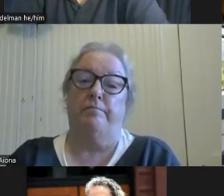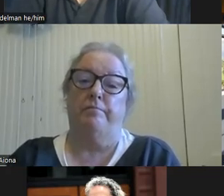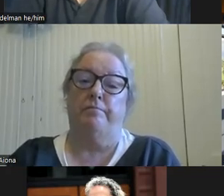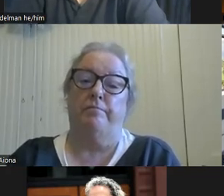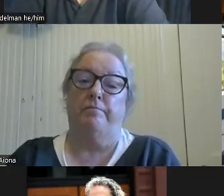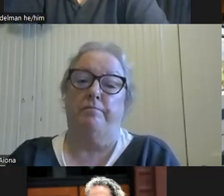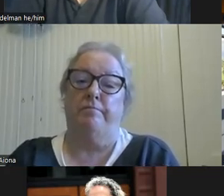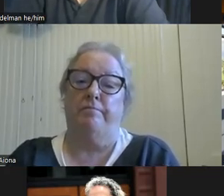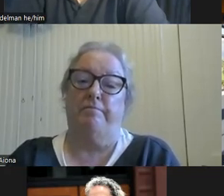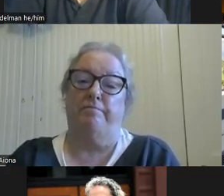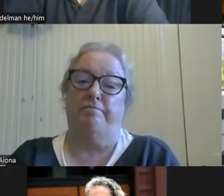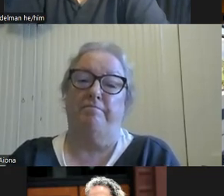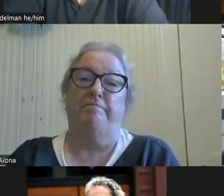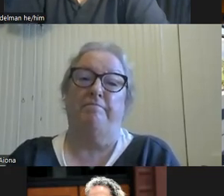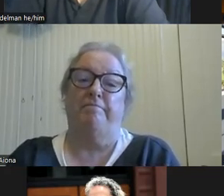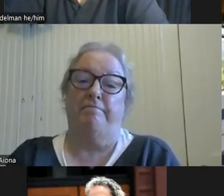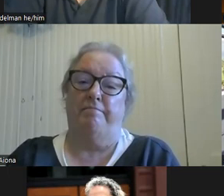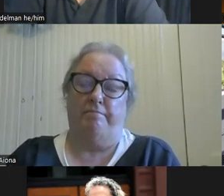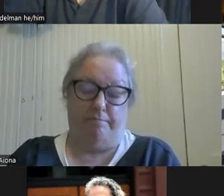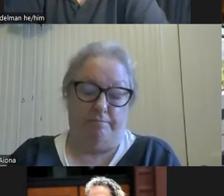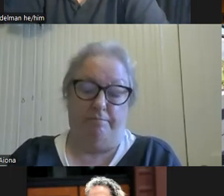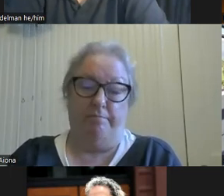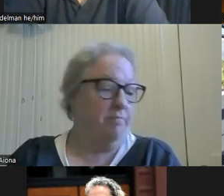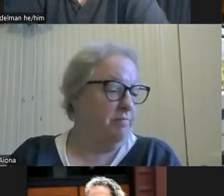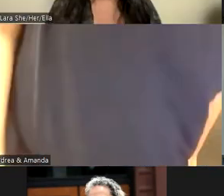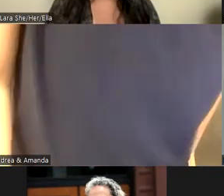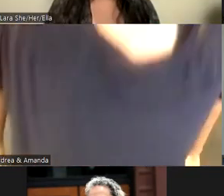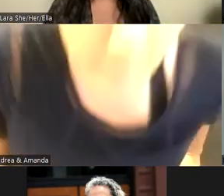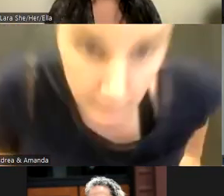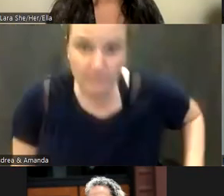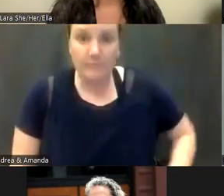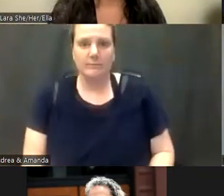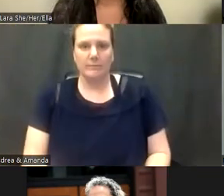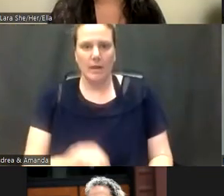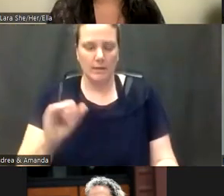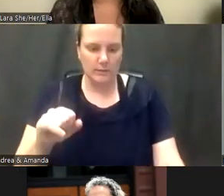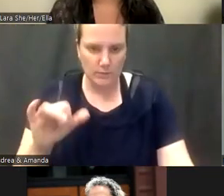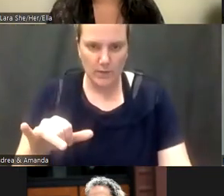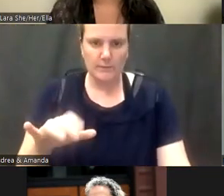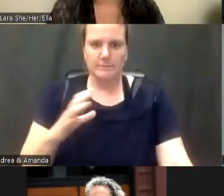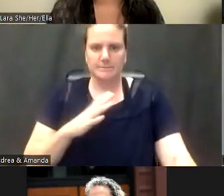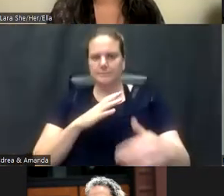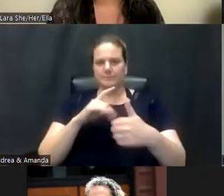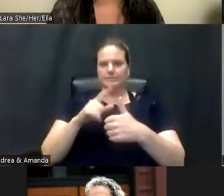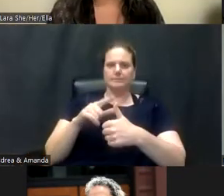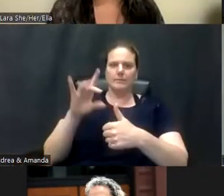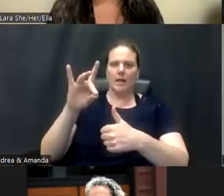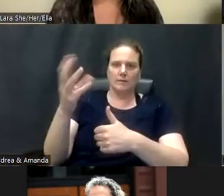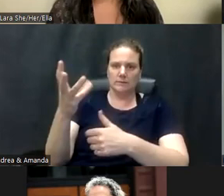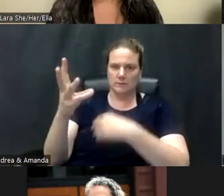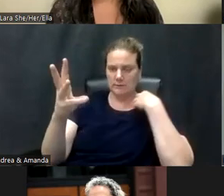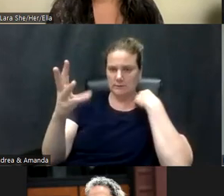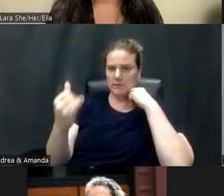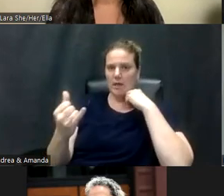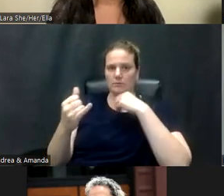I'll do New Orleans. Okay, thank you, Commissioner Sofia. Okay, there is A16.